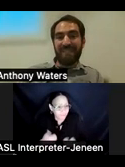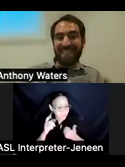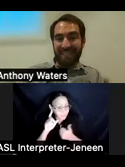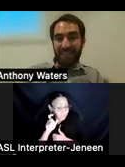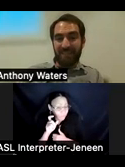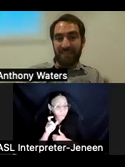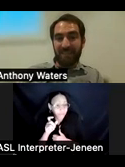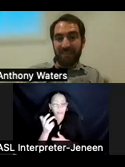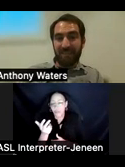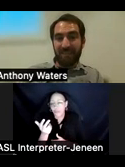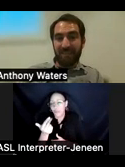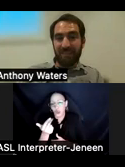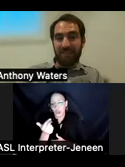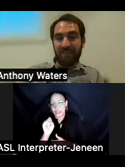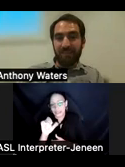13 seconds.